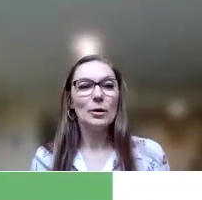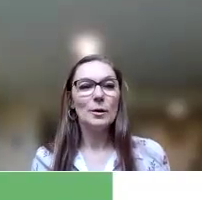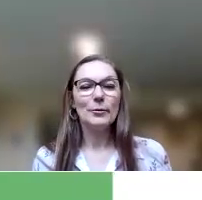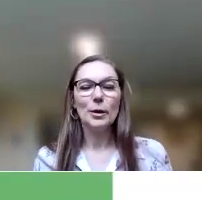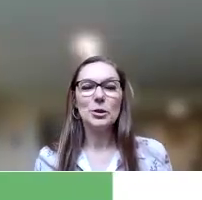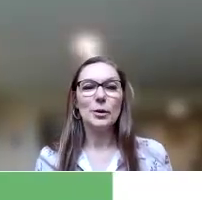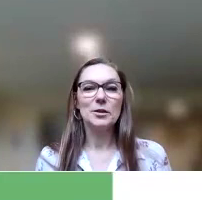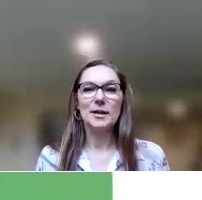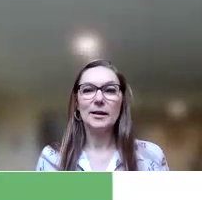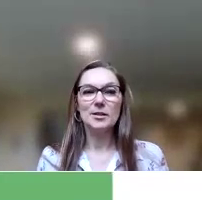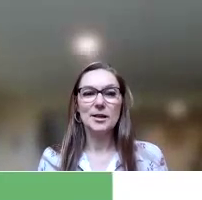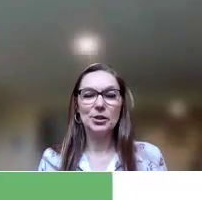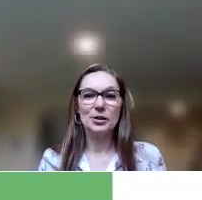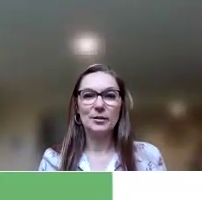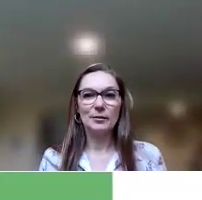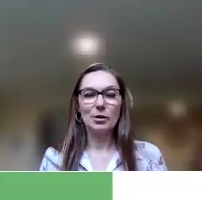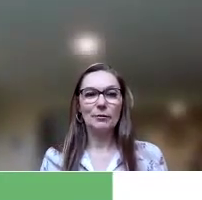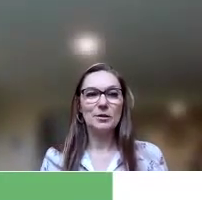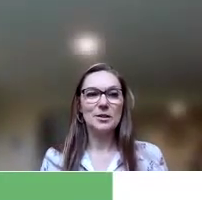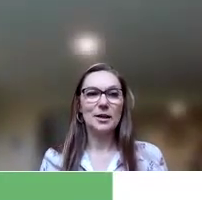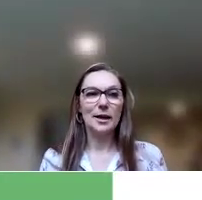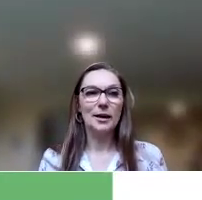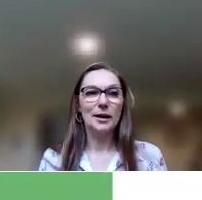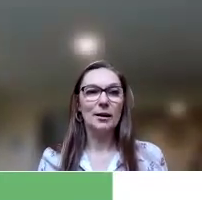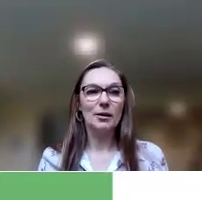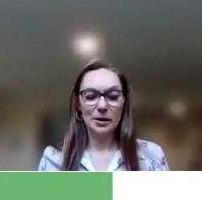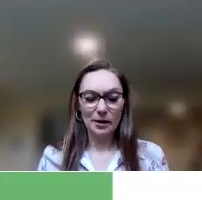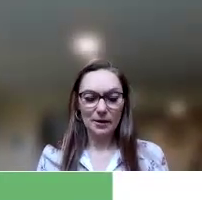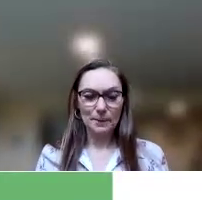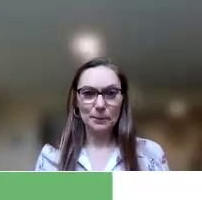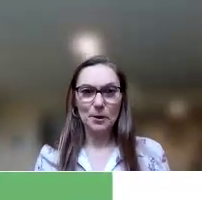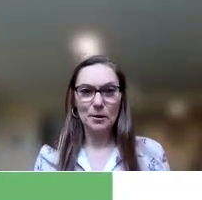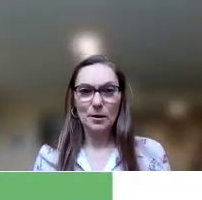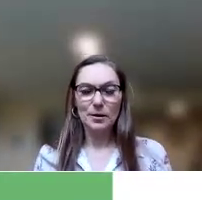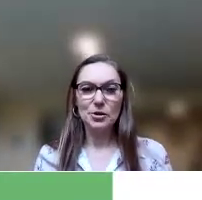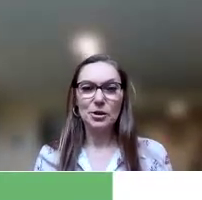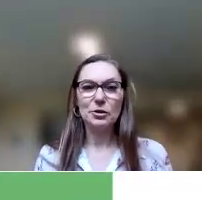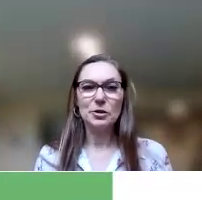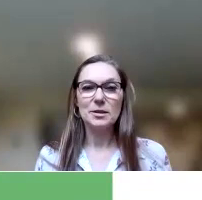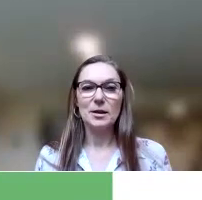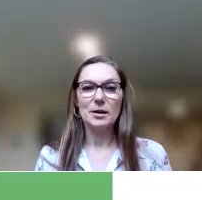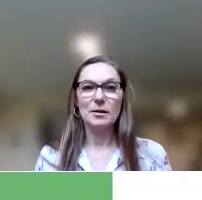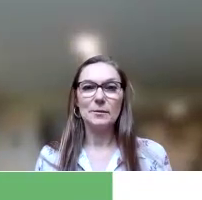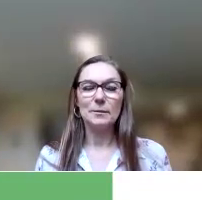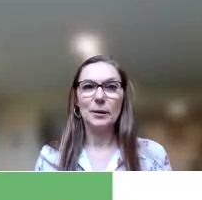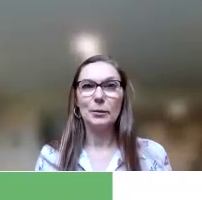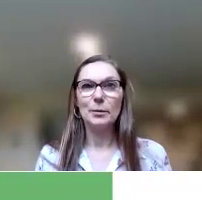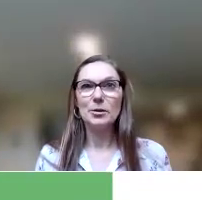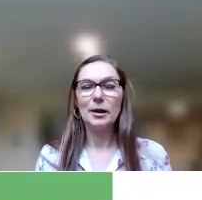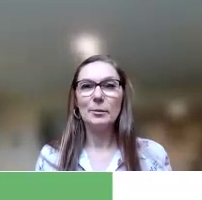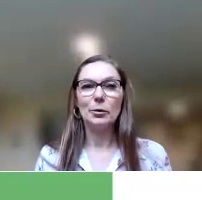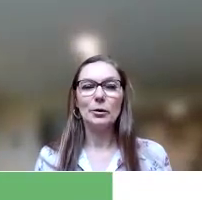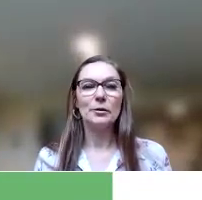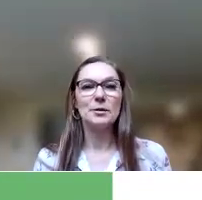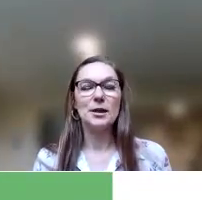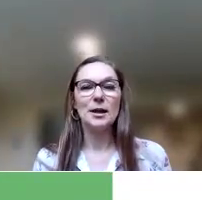So welcome everyone to our second session of the conference today on the shelters that we've been